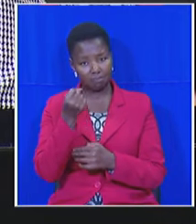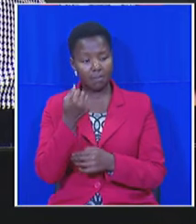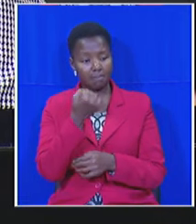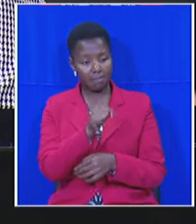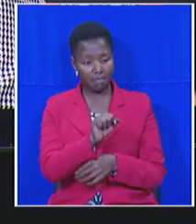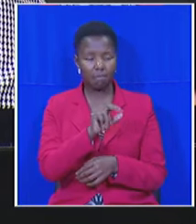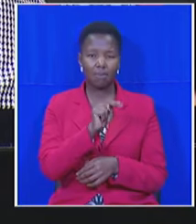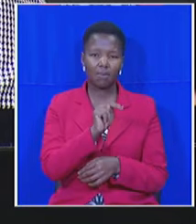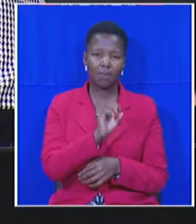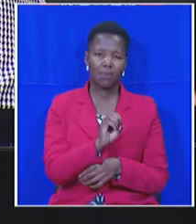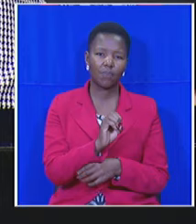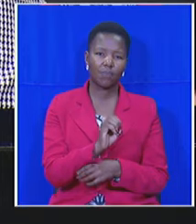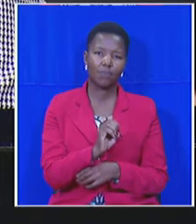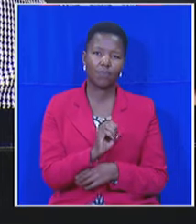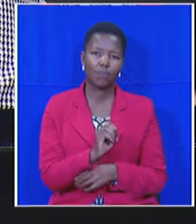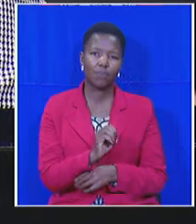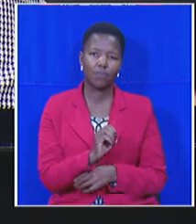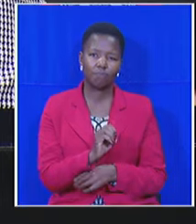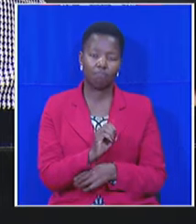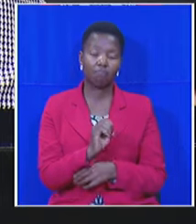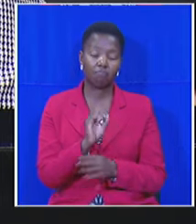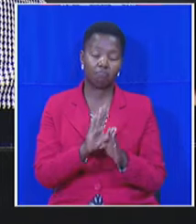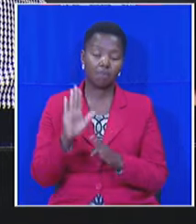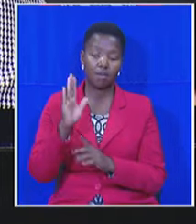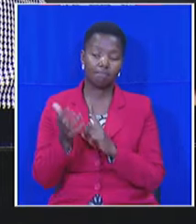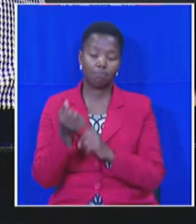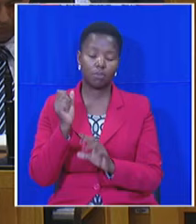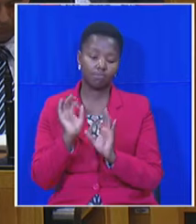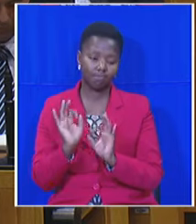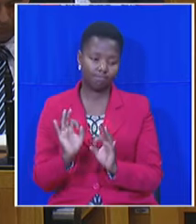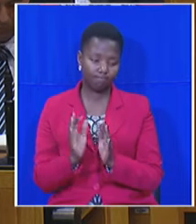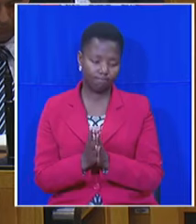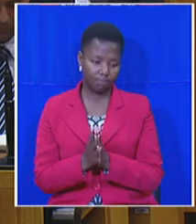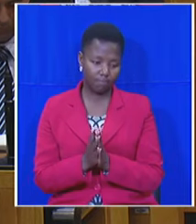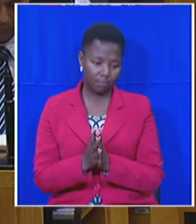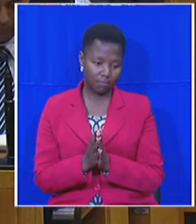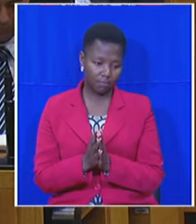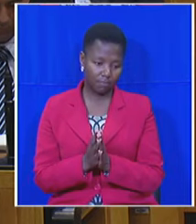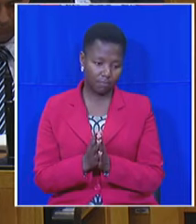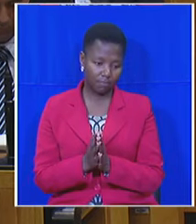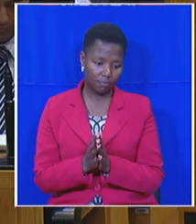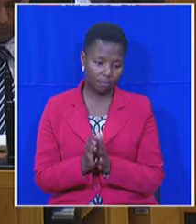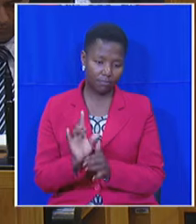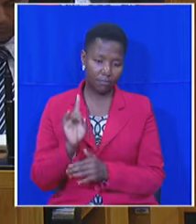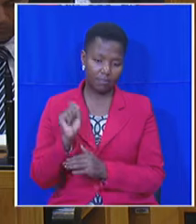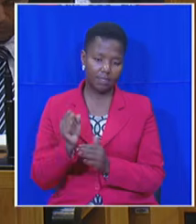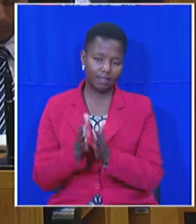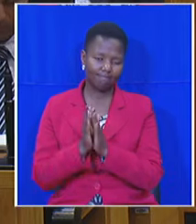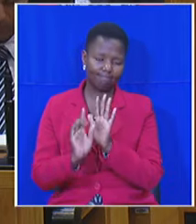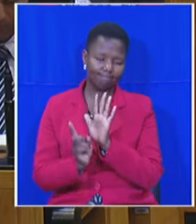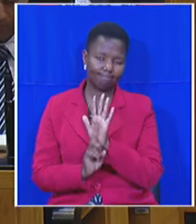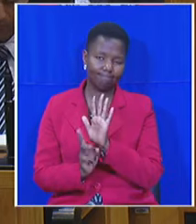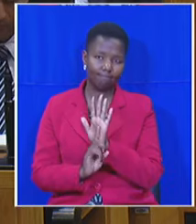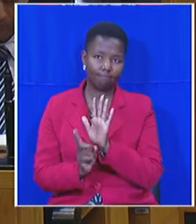against will say no. I think the ayes have it. Chairperson, the DA calls for a division. Thank A you. division has